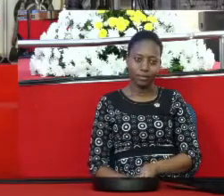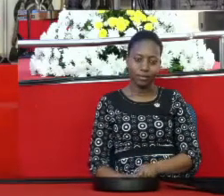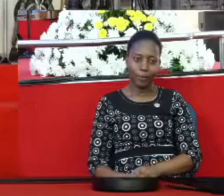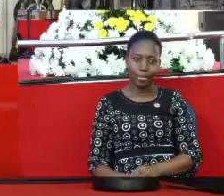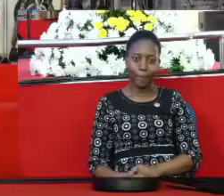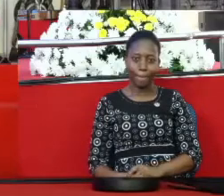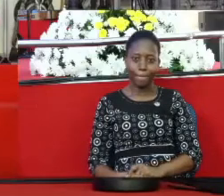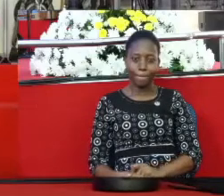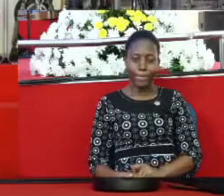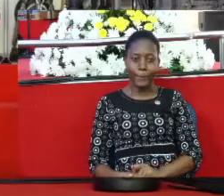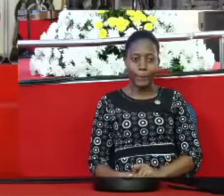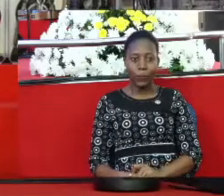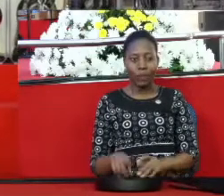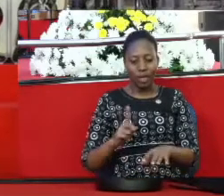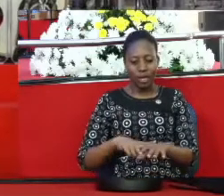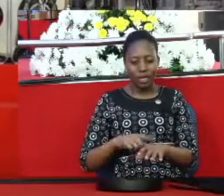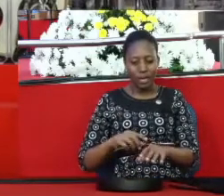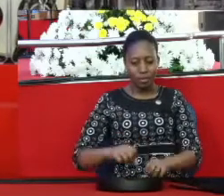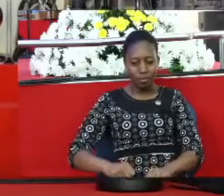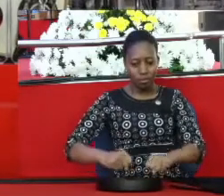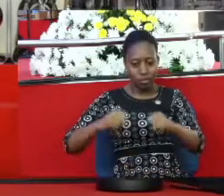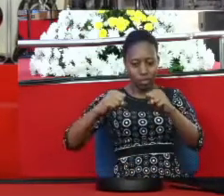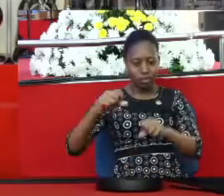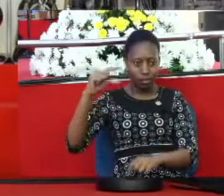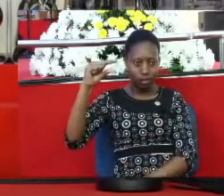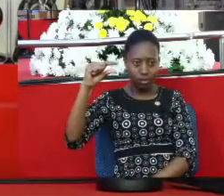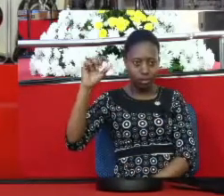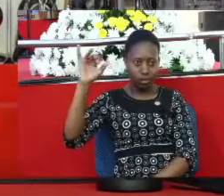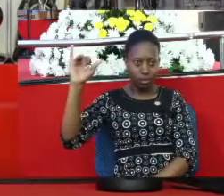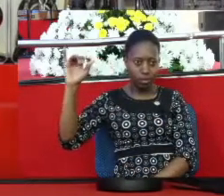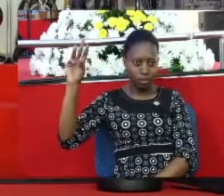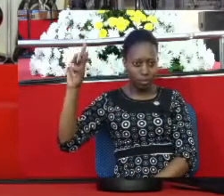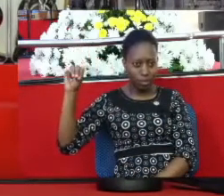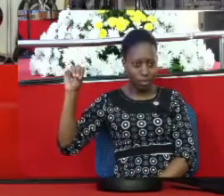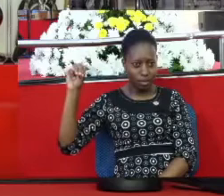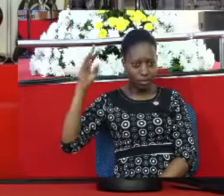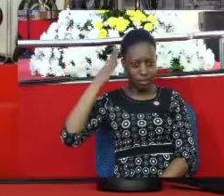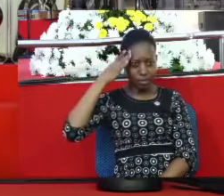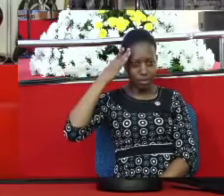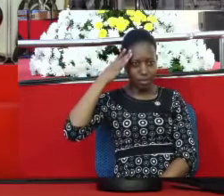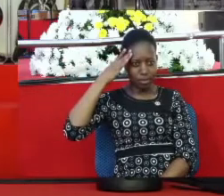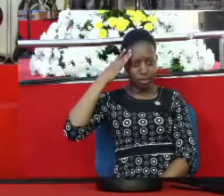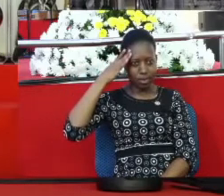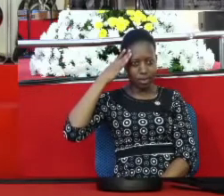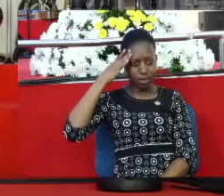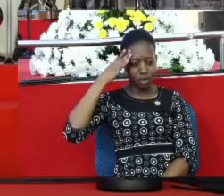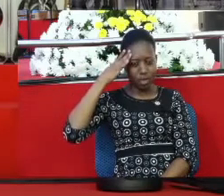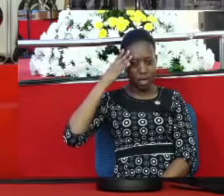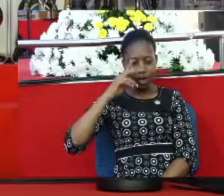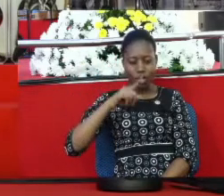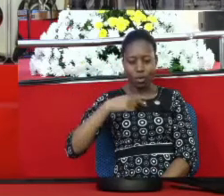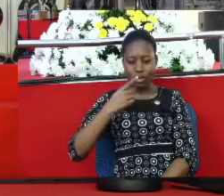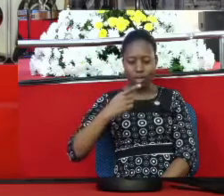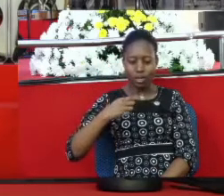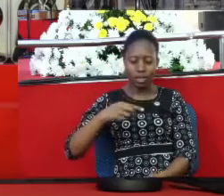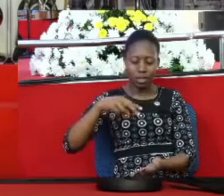umeanza kwa mawazo. Lakini kama huko huko, ukikumbuka kale tumia katoa kwa unashika kitu, ili uweze